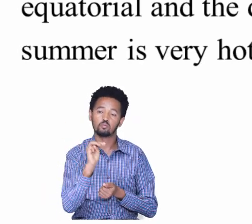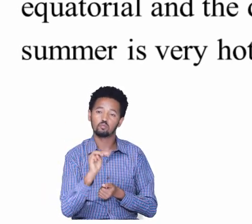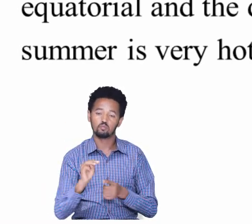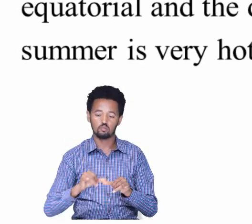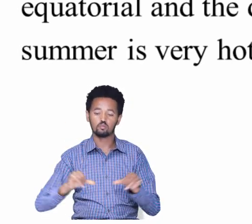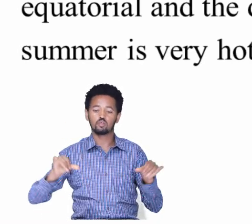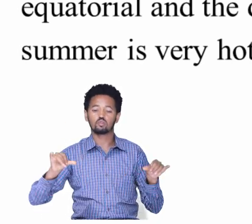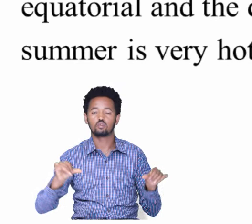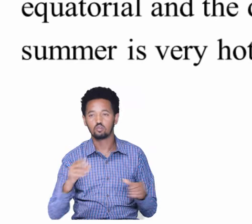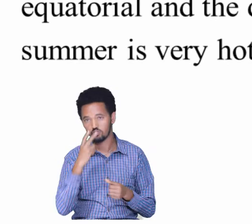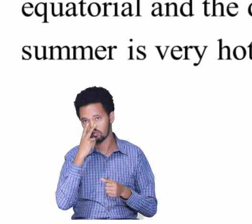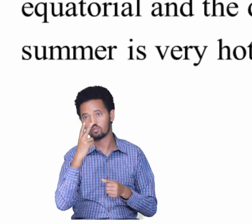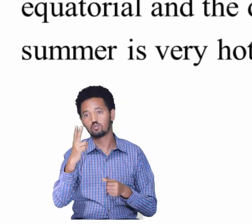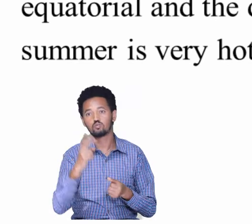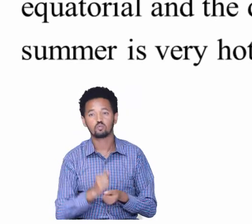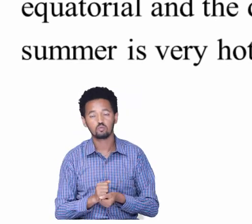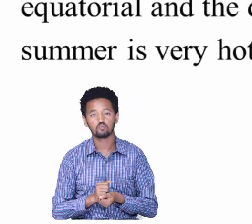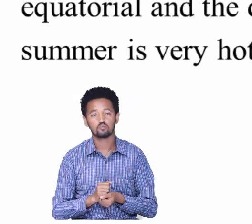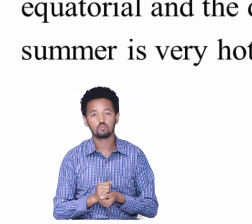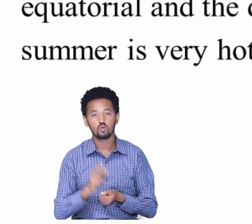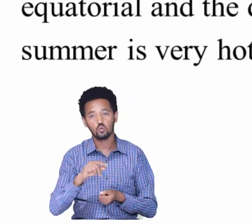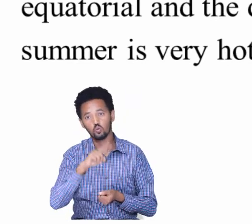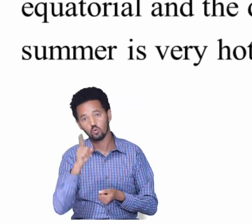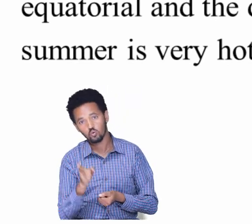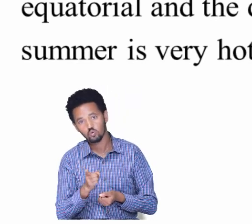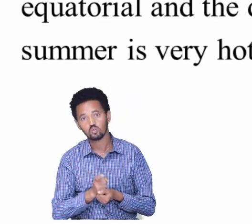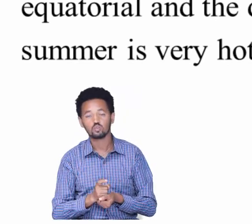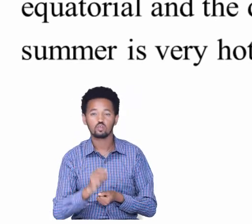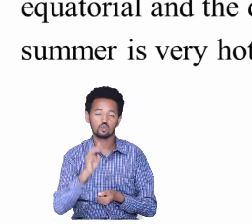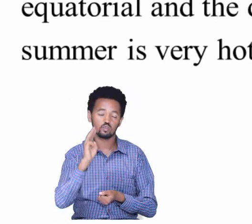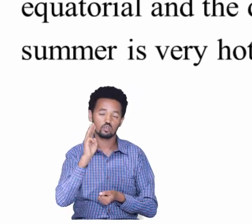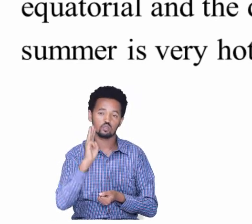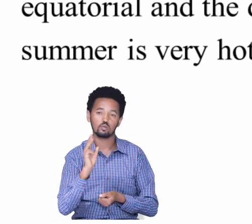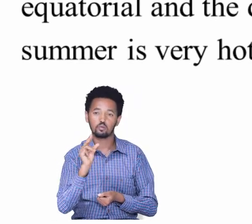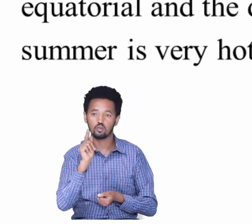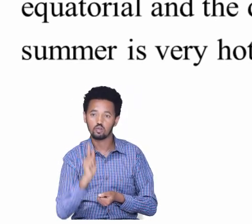Let's move to tropical continental or savanna climate.